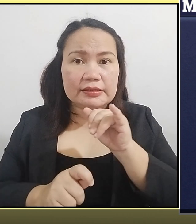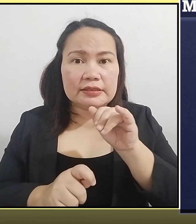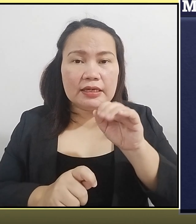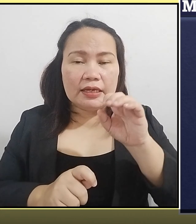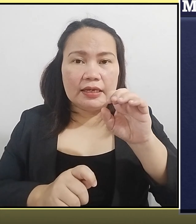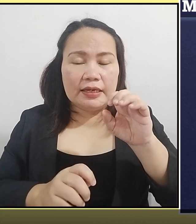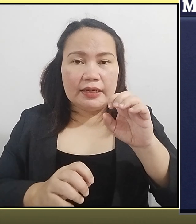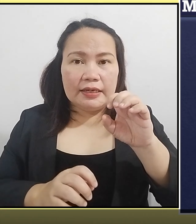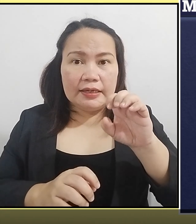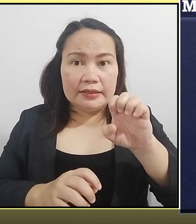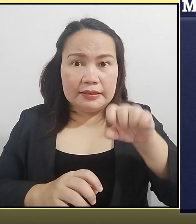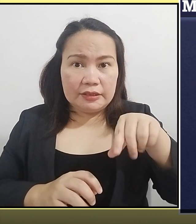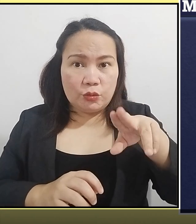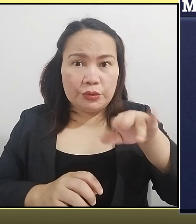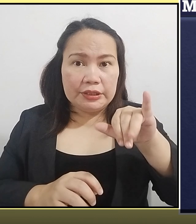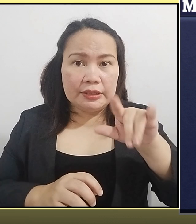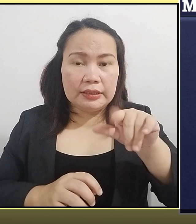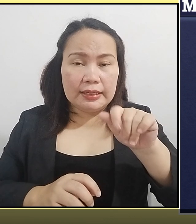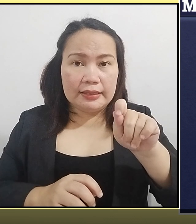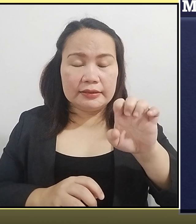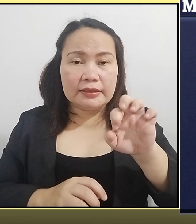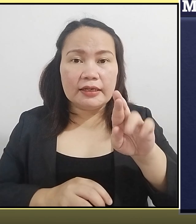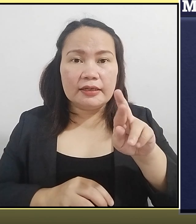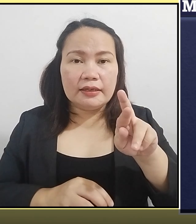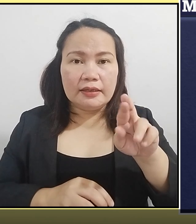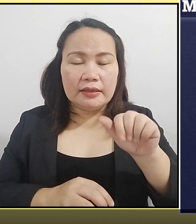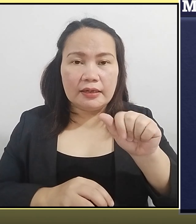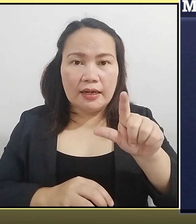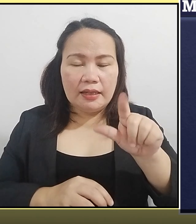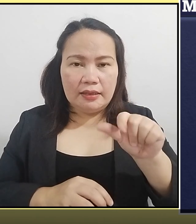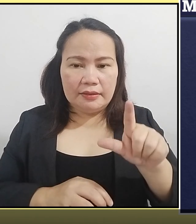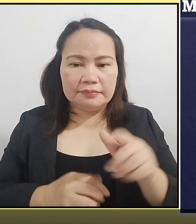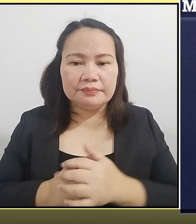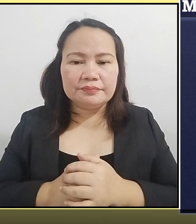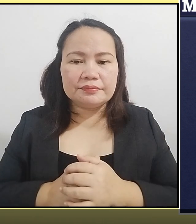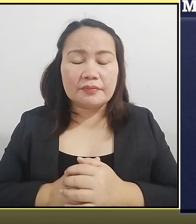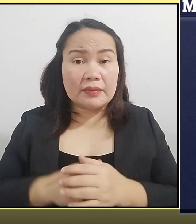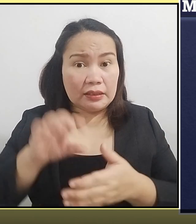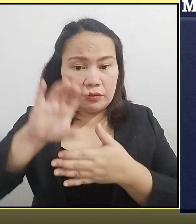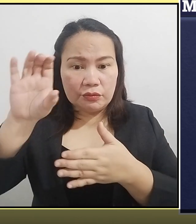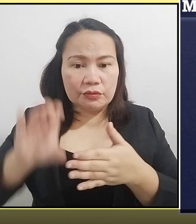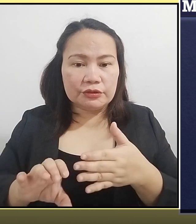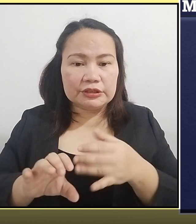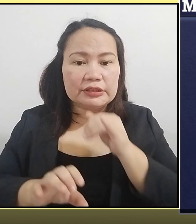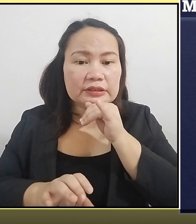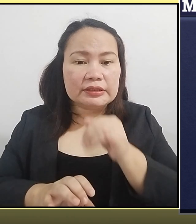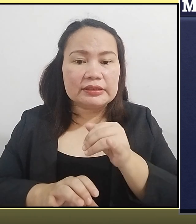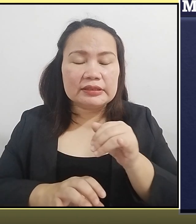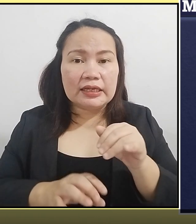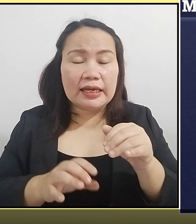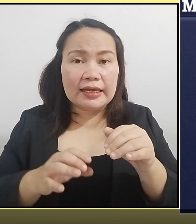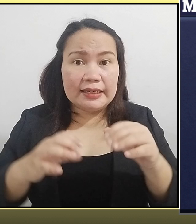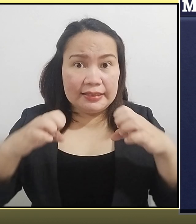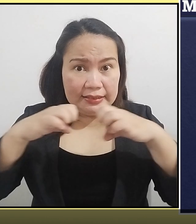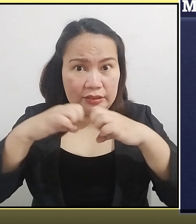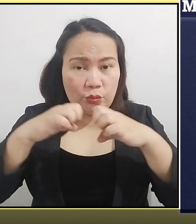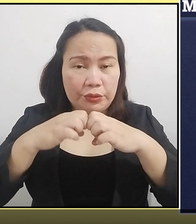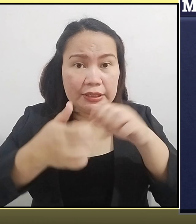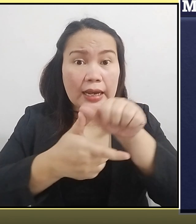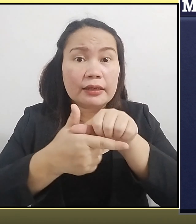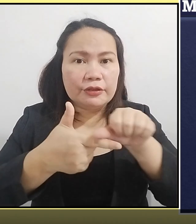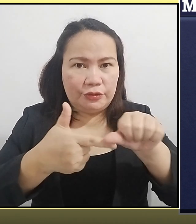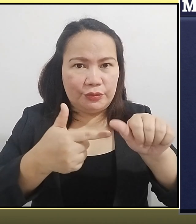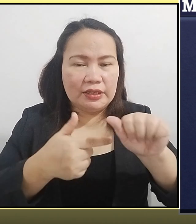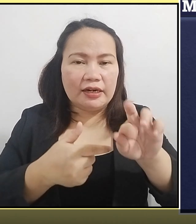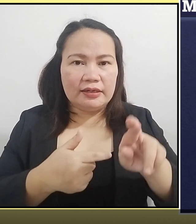and conclusion. Okay. So, ganito, given na si hypothesis, the equilateral triangle is equiangular. So,